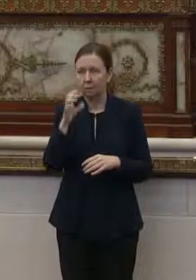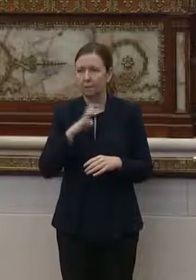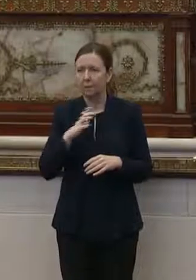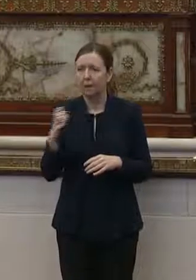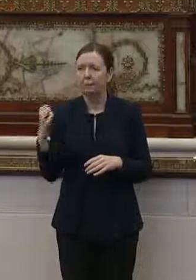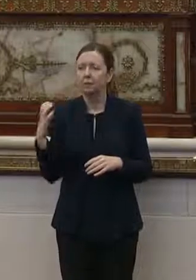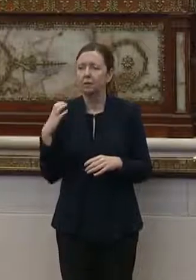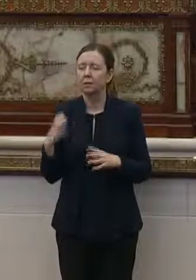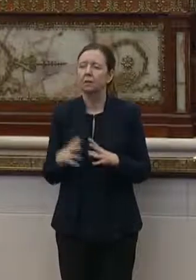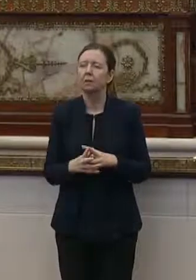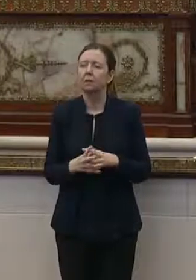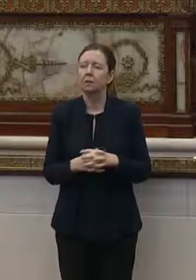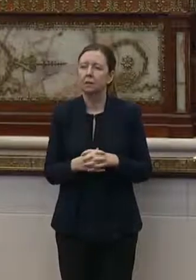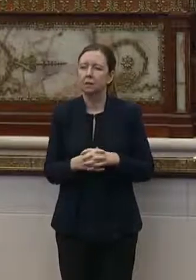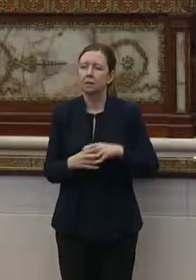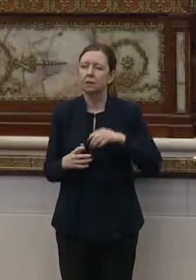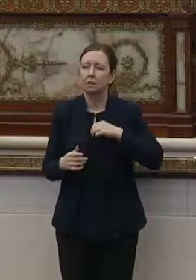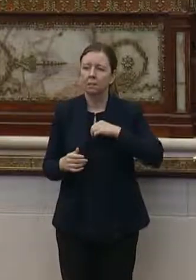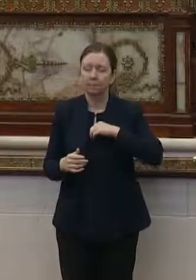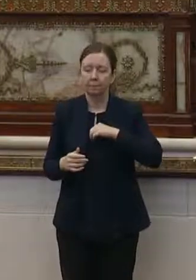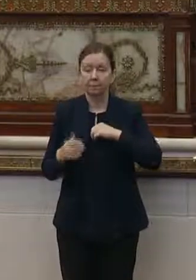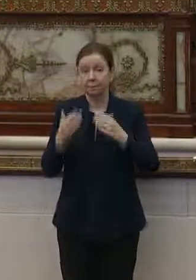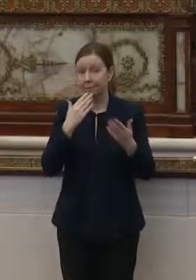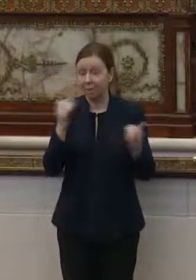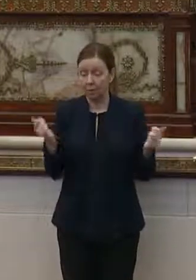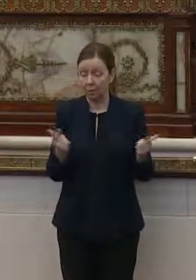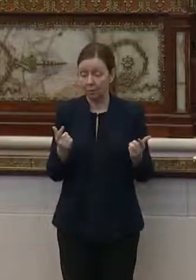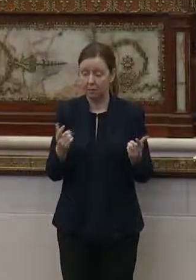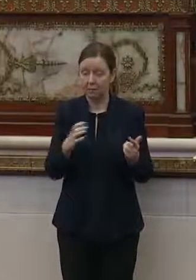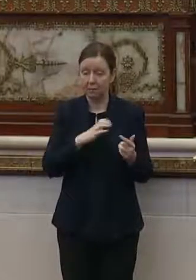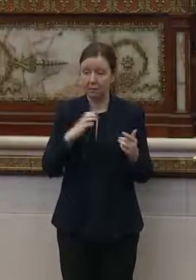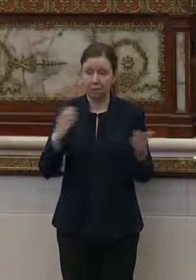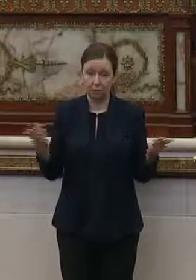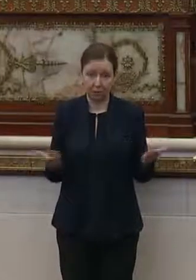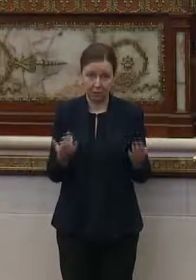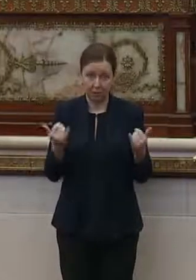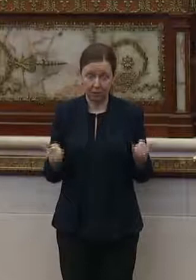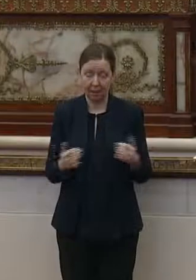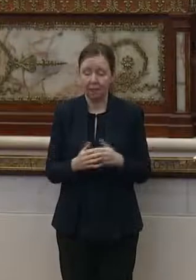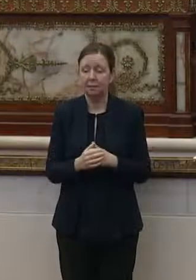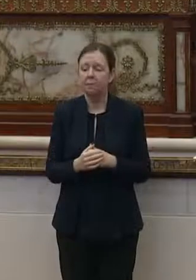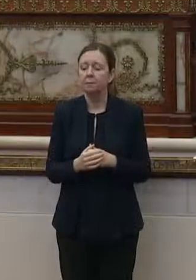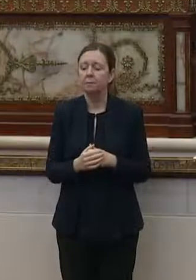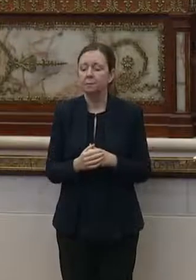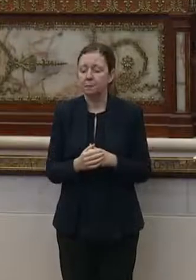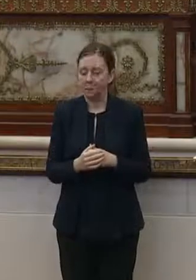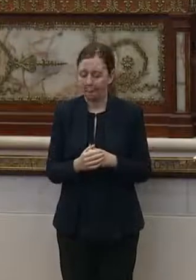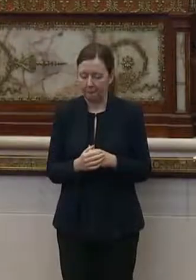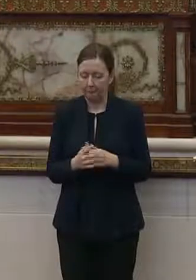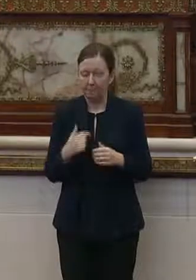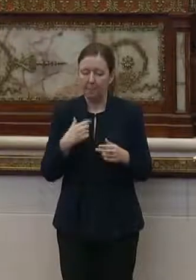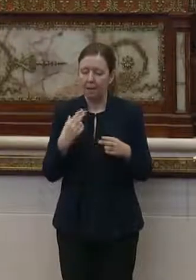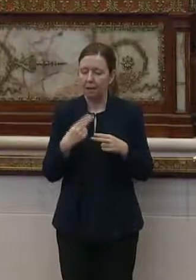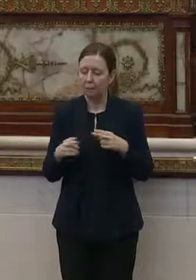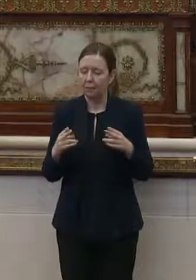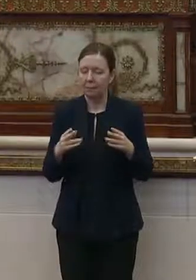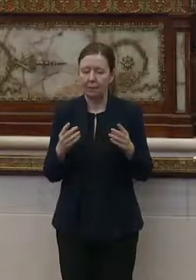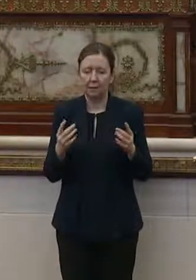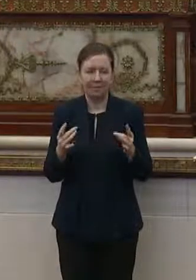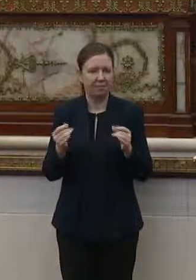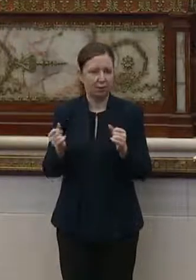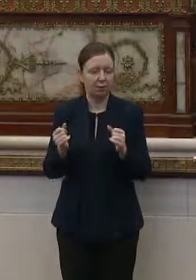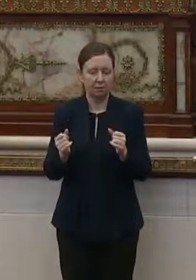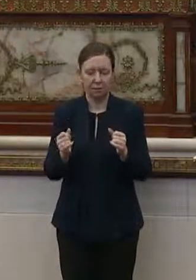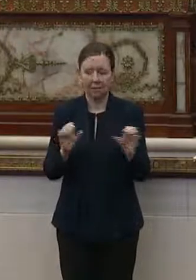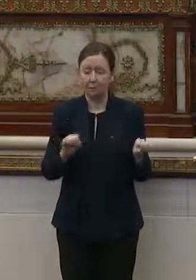Thank you, Madam Chair, and thank you to everybody on council for being here today. I'll try to be as efficient as possible. It's tough